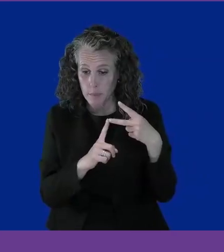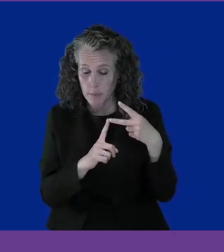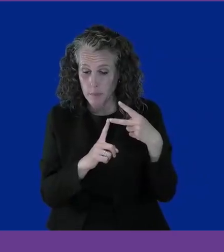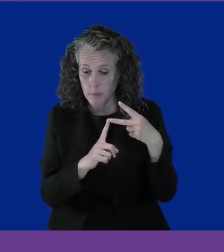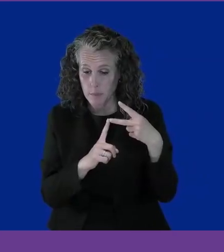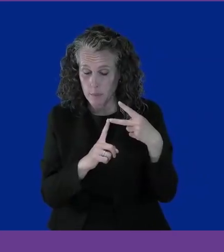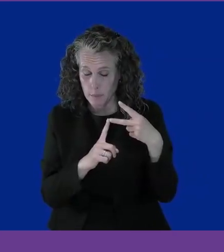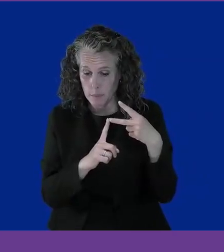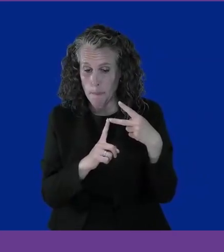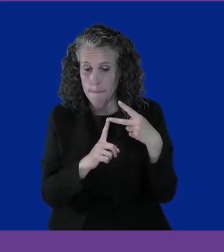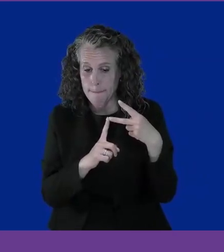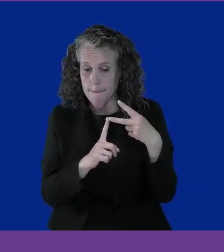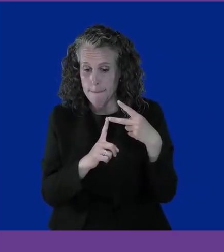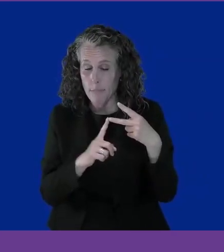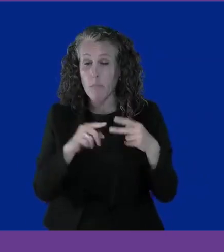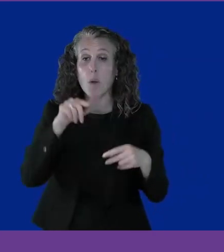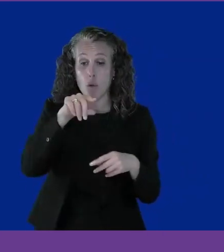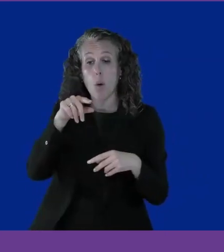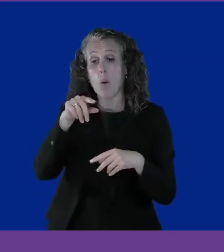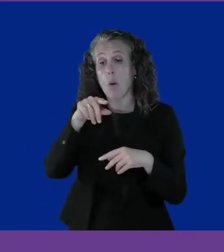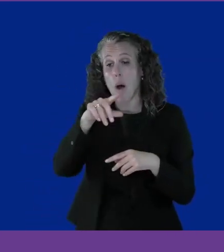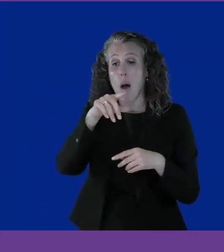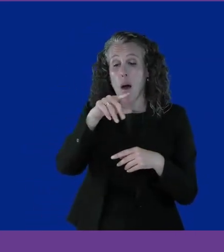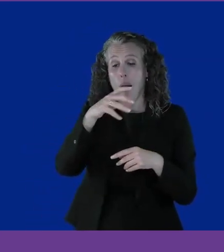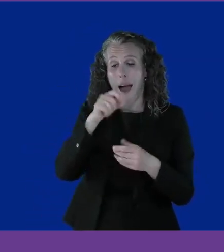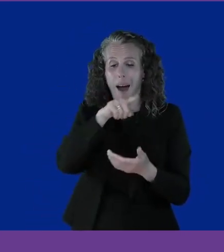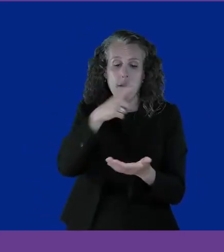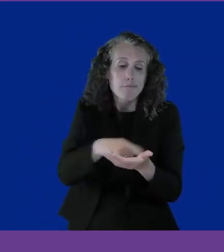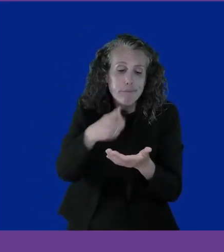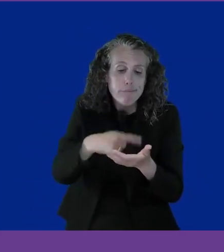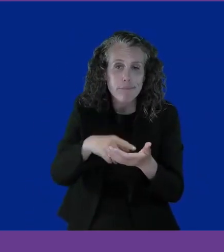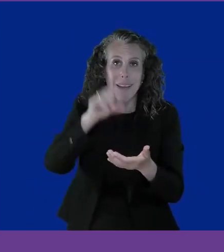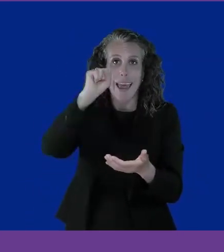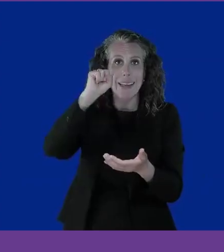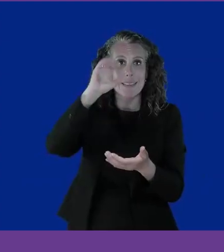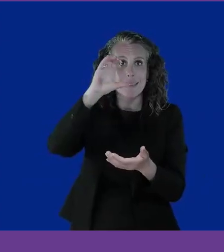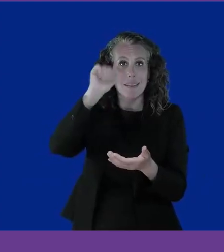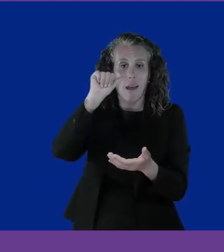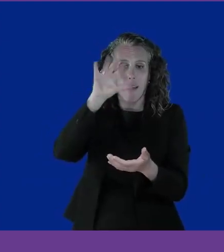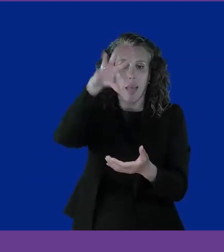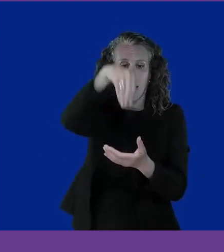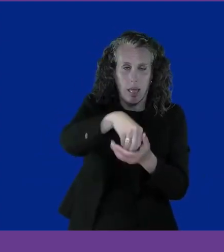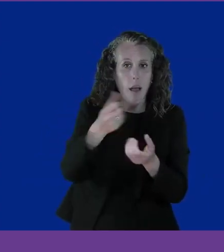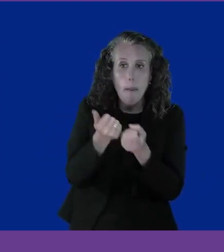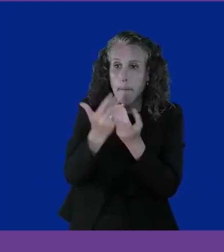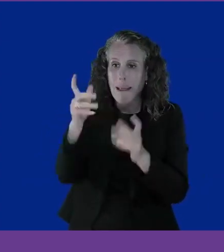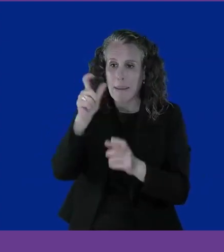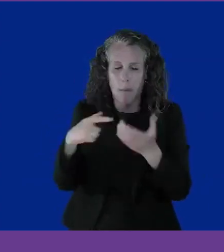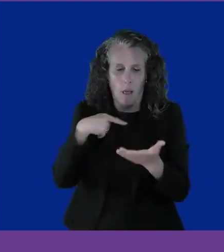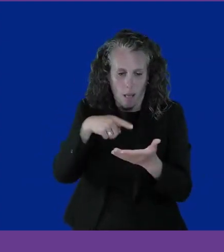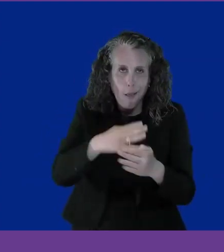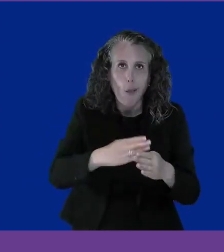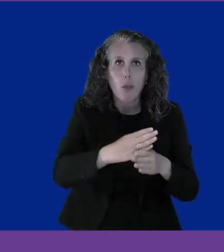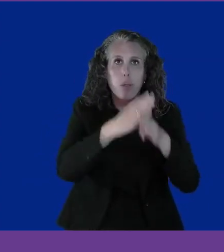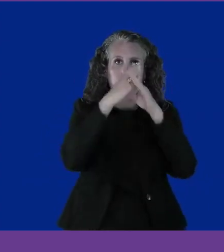SCA on methods requiring a smart device was also leaving some users behind in terms